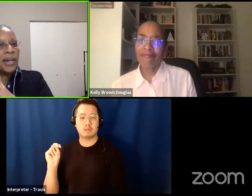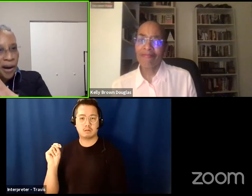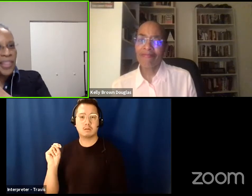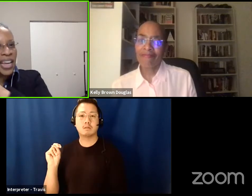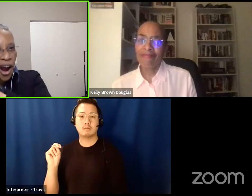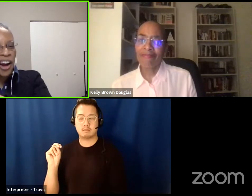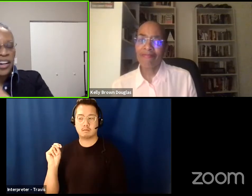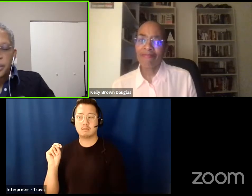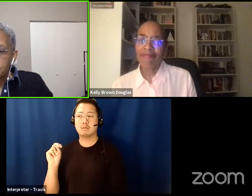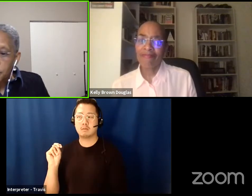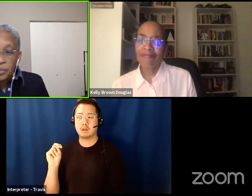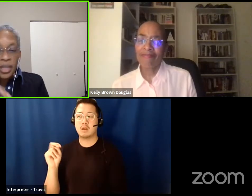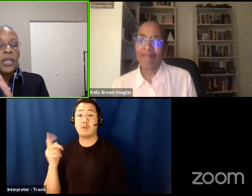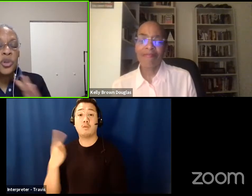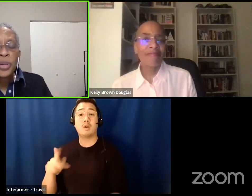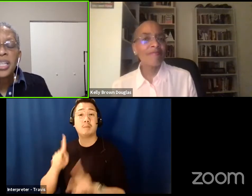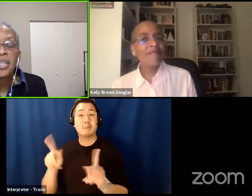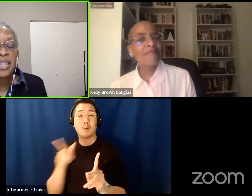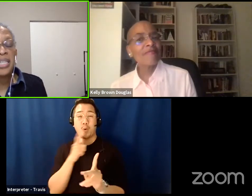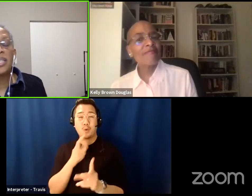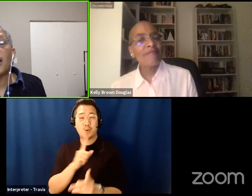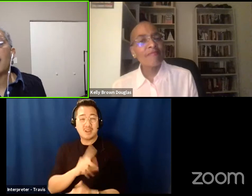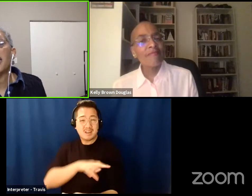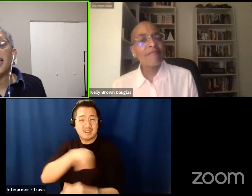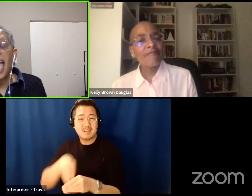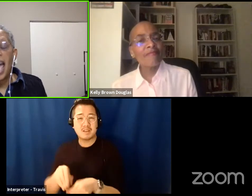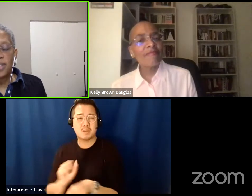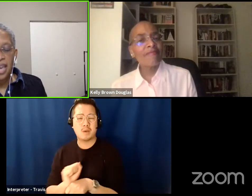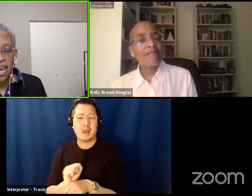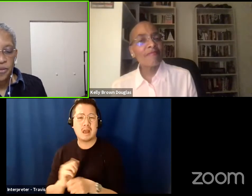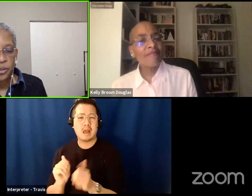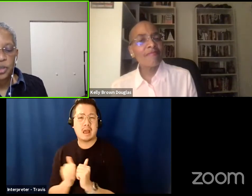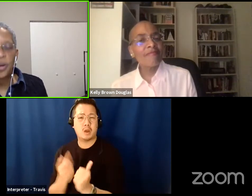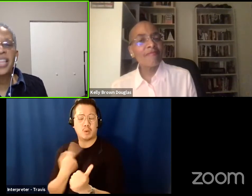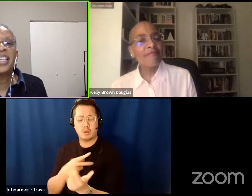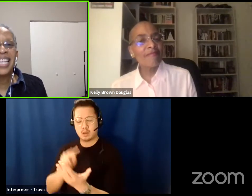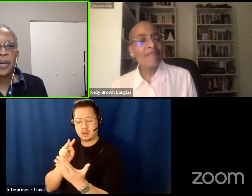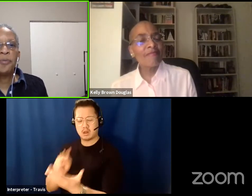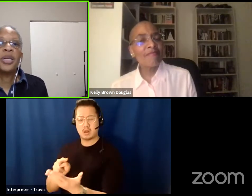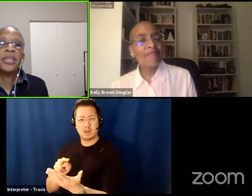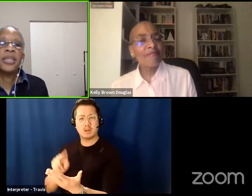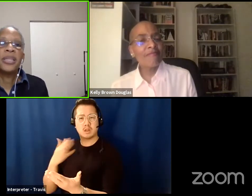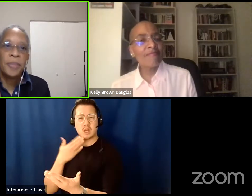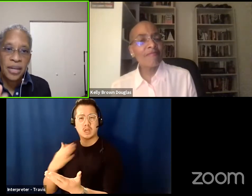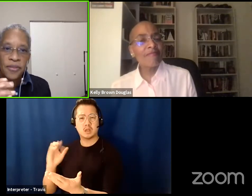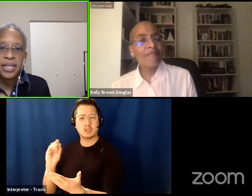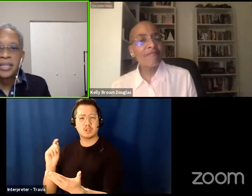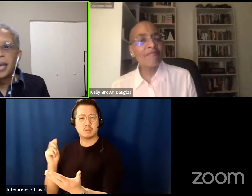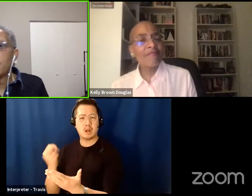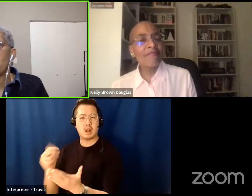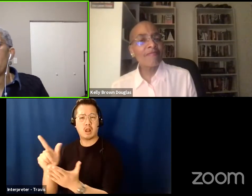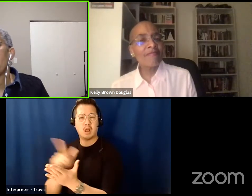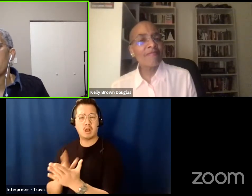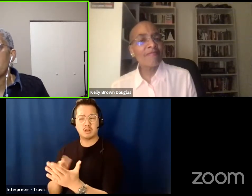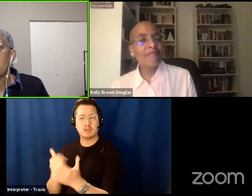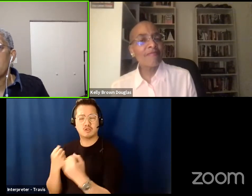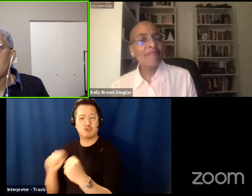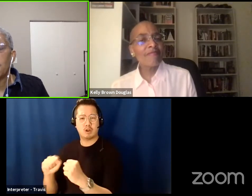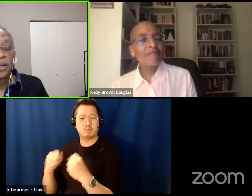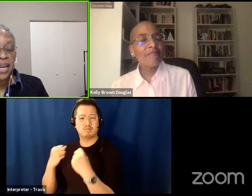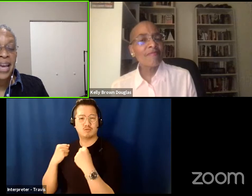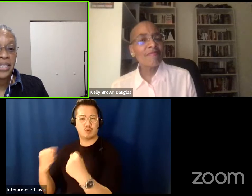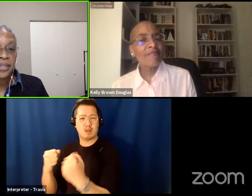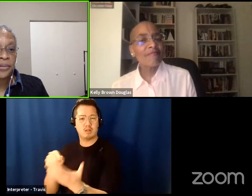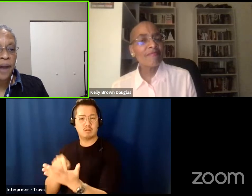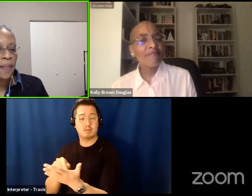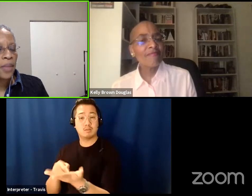who are on that arc to really look at these laws and advocate for strengthening them? Let me give you an example, a